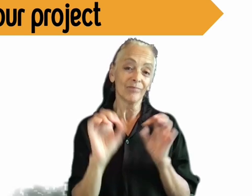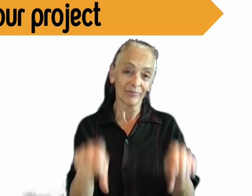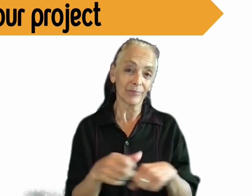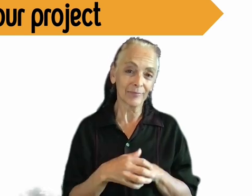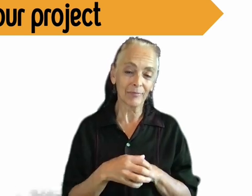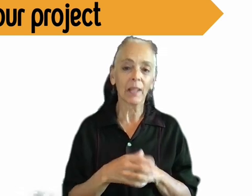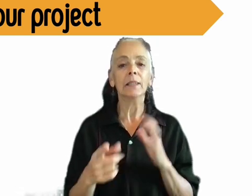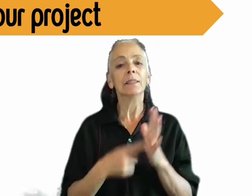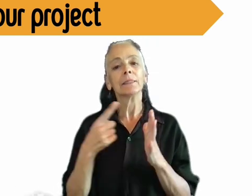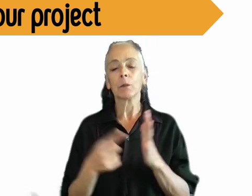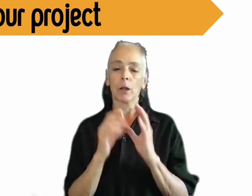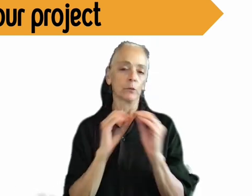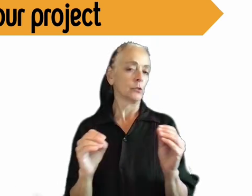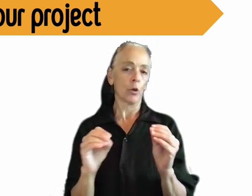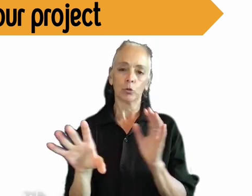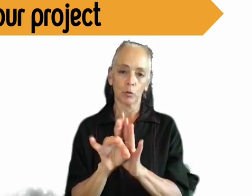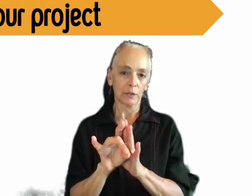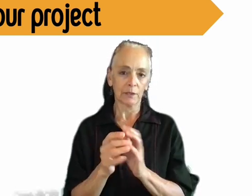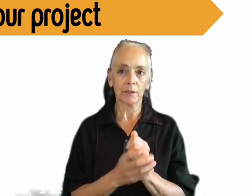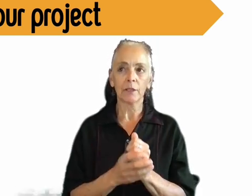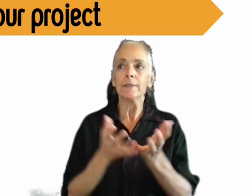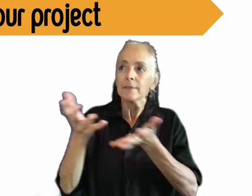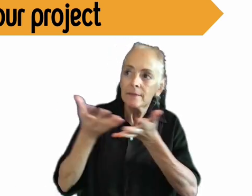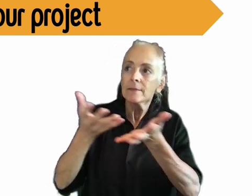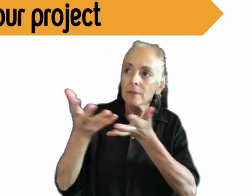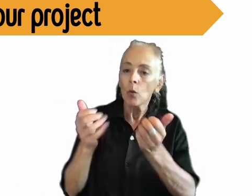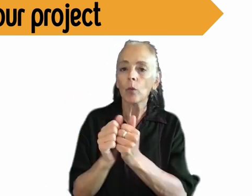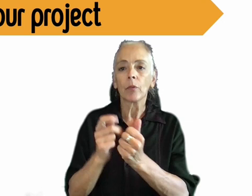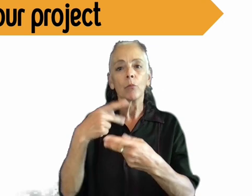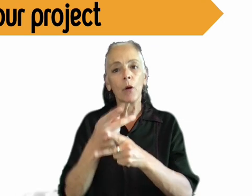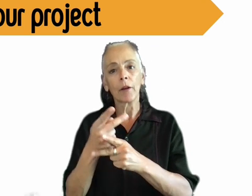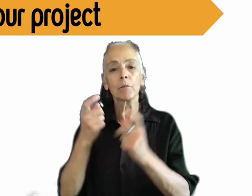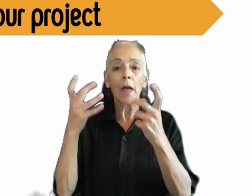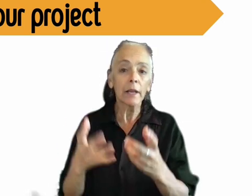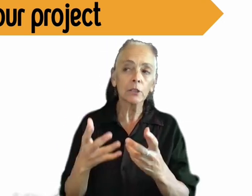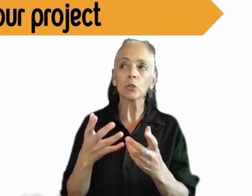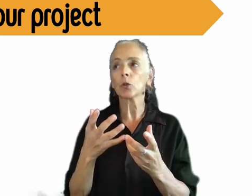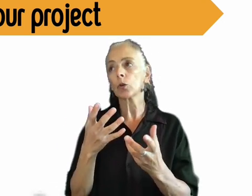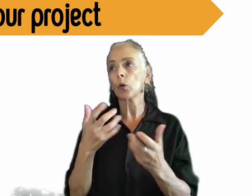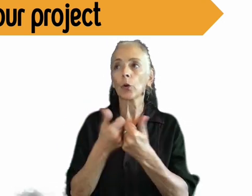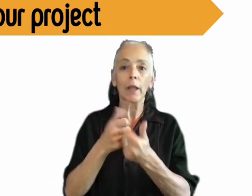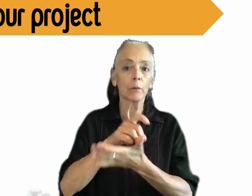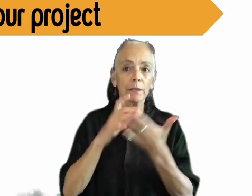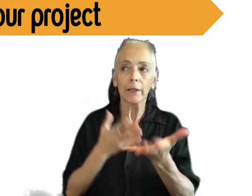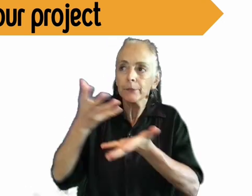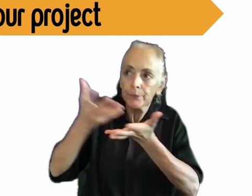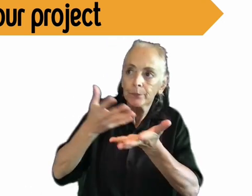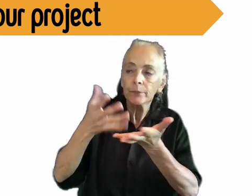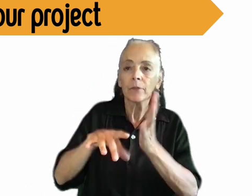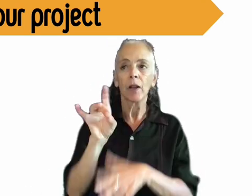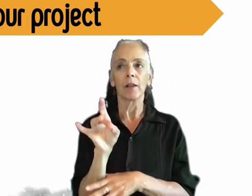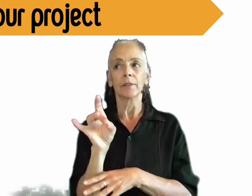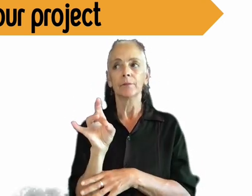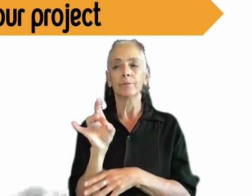sometimes you don't have a choice you'll talk and talk to your product manager you know your game your game designer and you find out